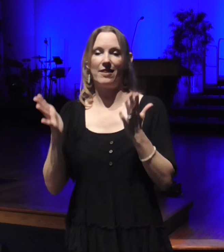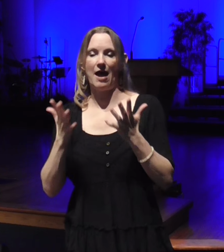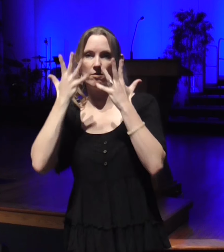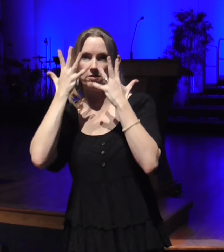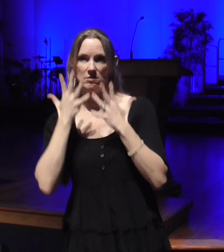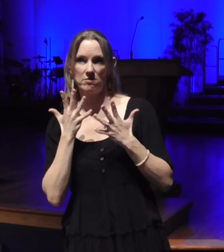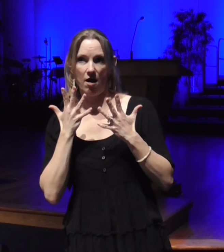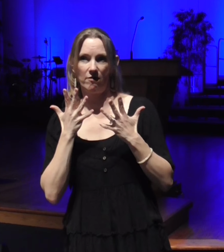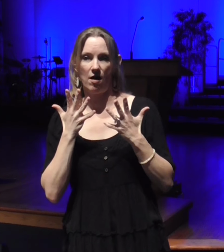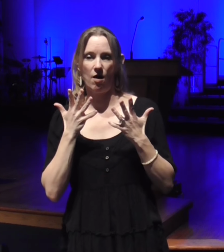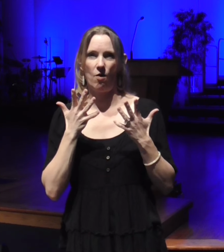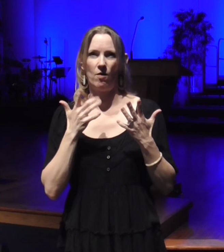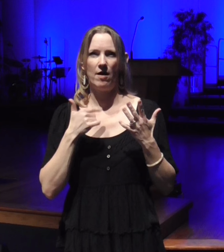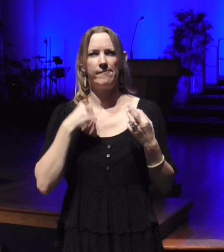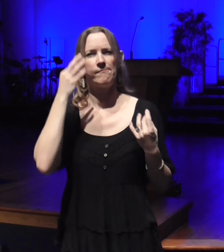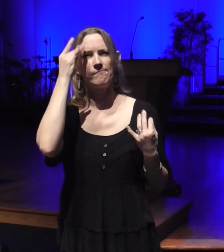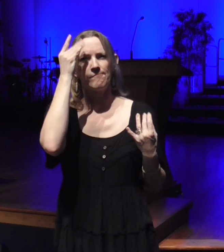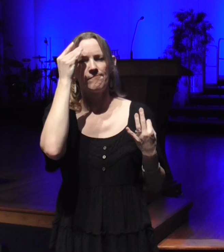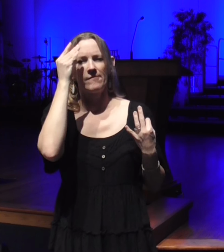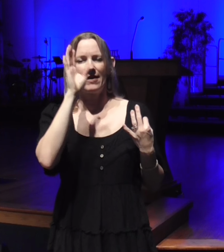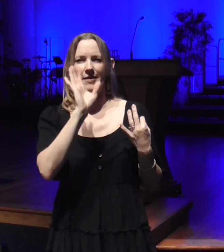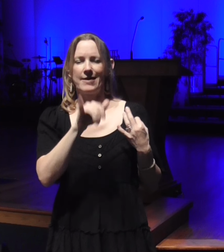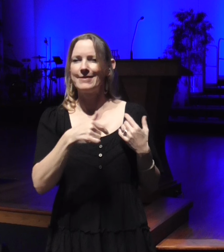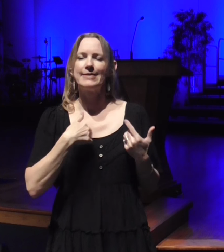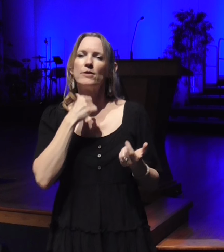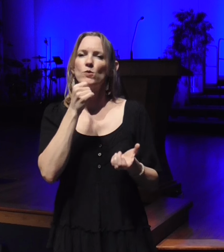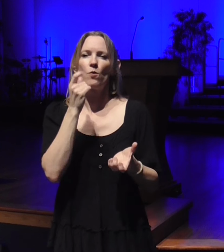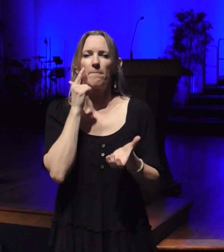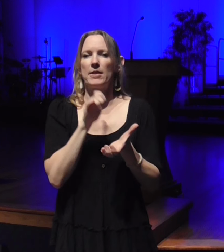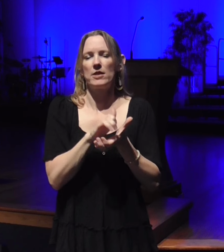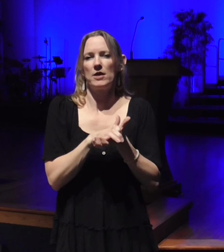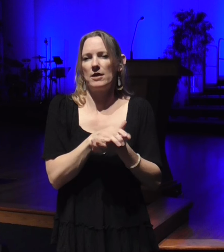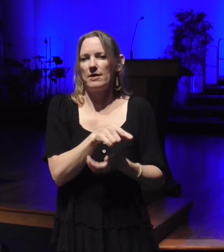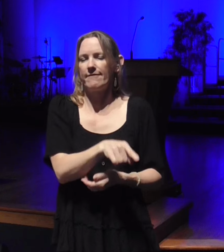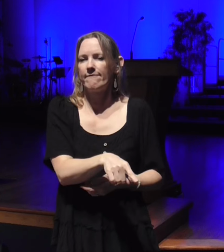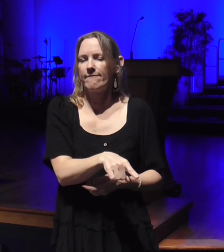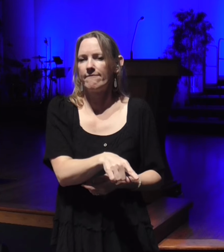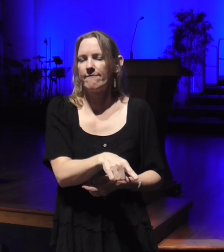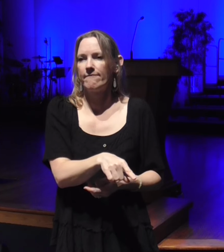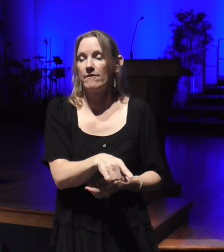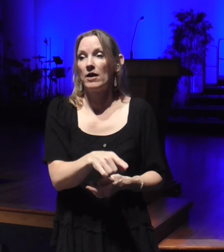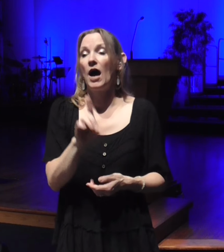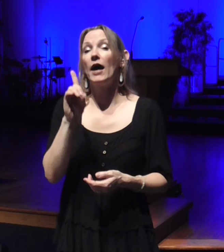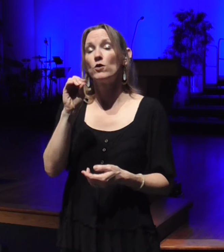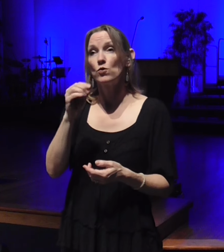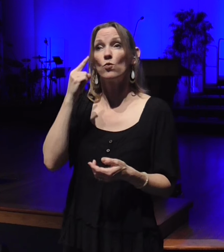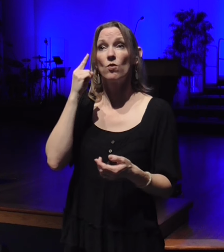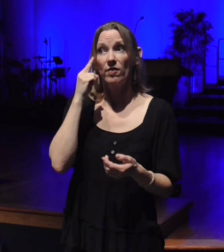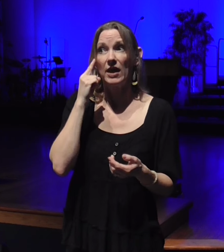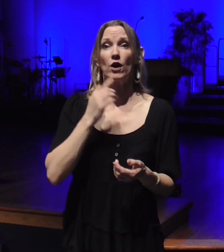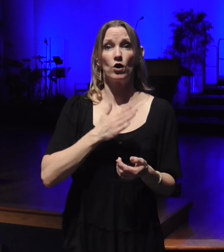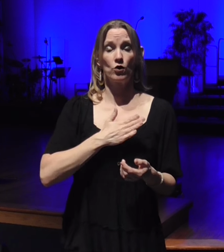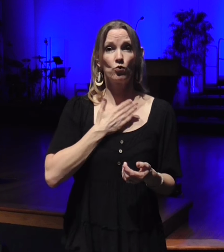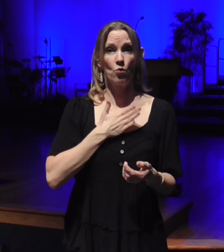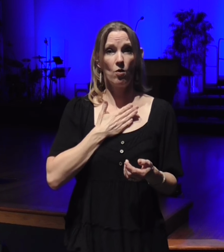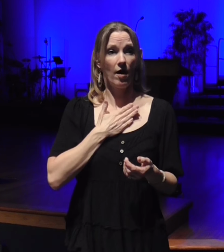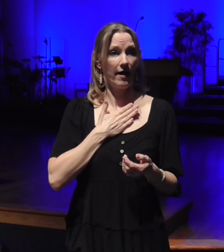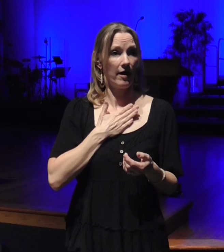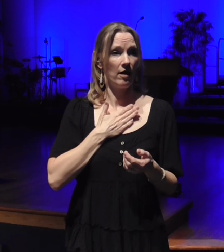As I really contemplate that, I don't believe it. I do think there's such thing as a